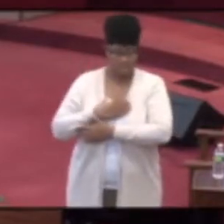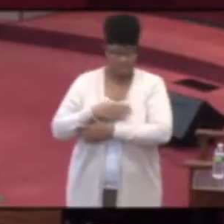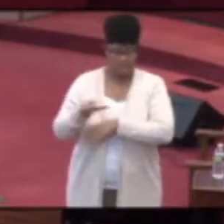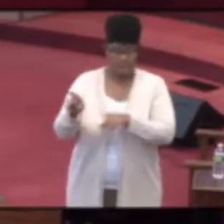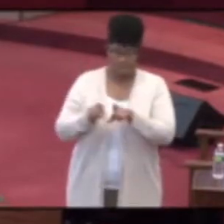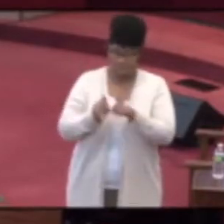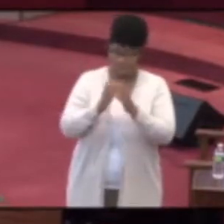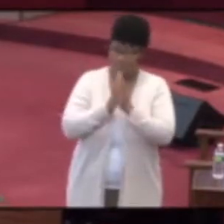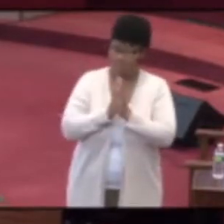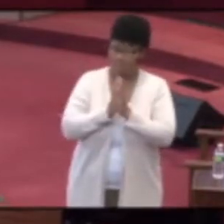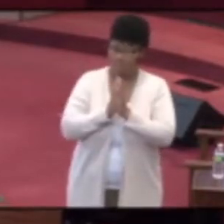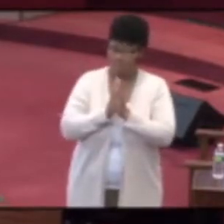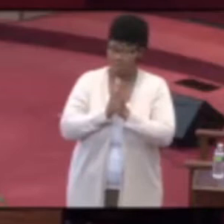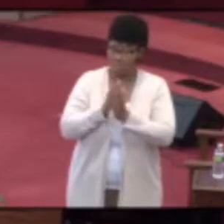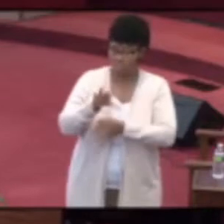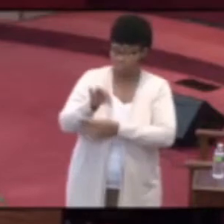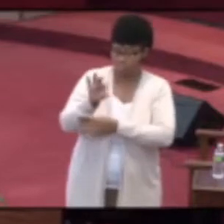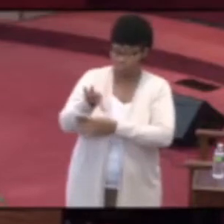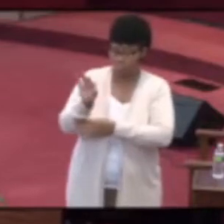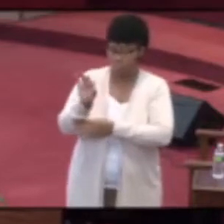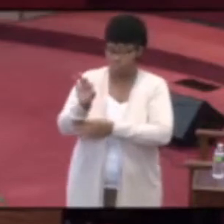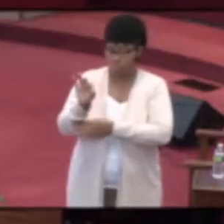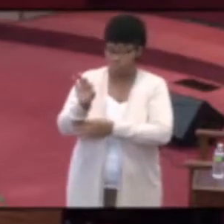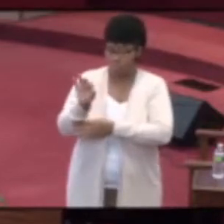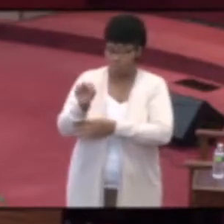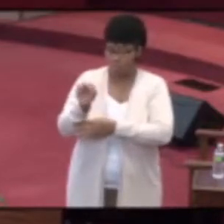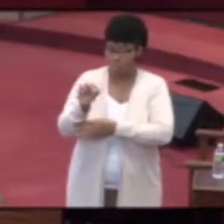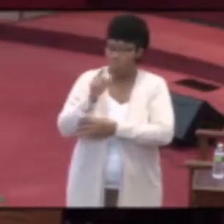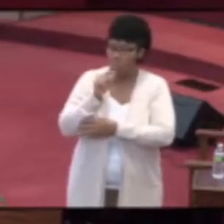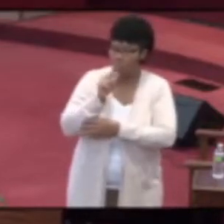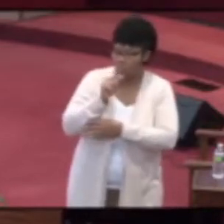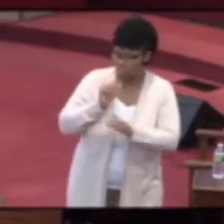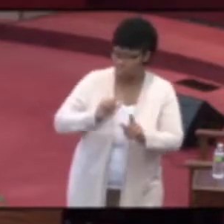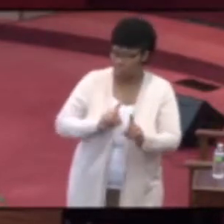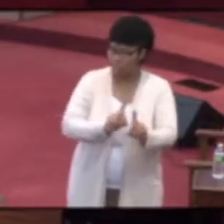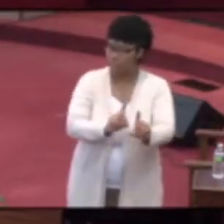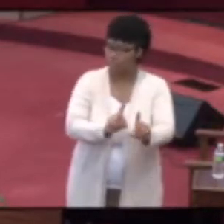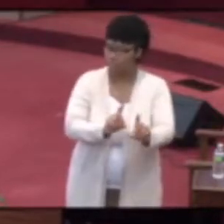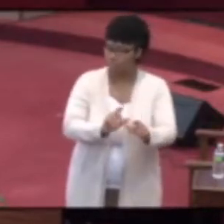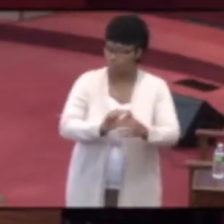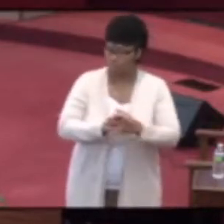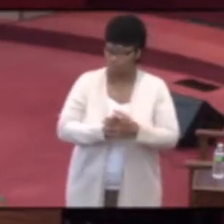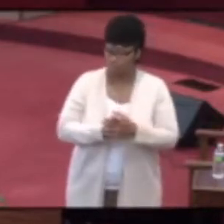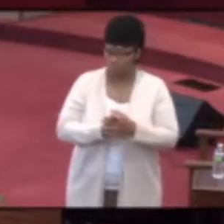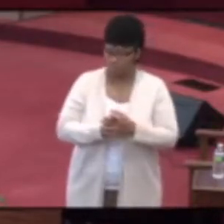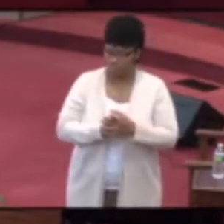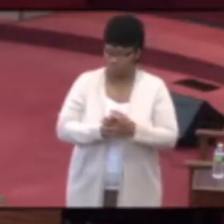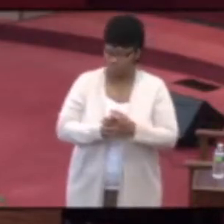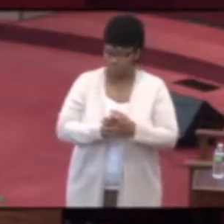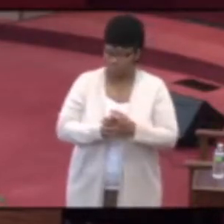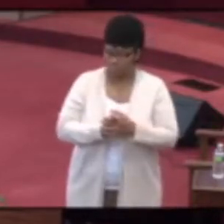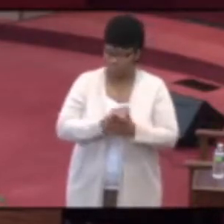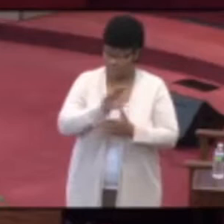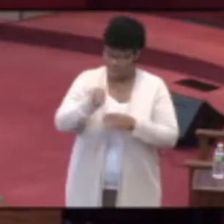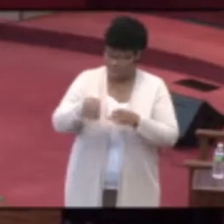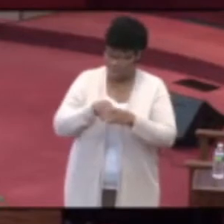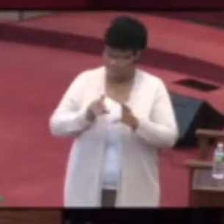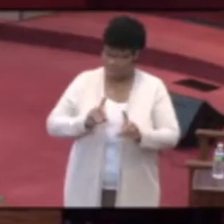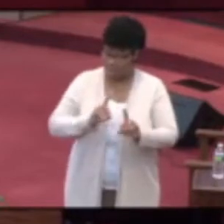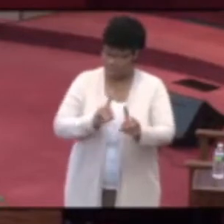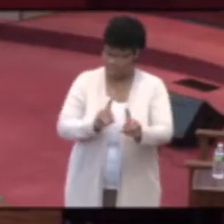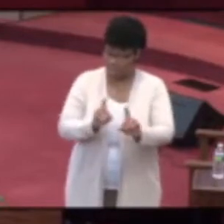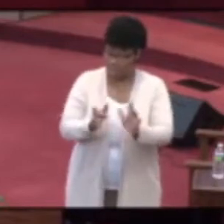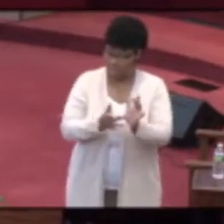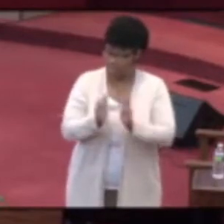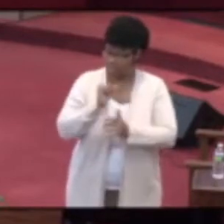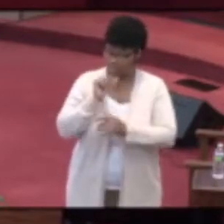he was also praying about his selection of those who would become his disciples. And in this, Jesus